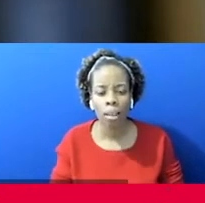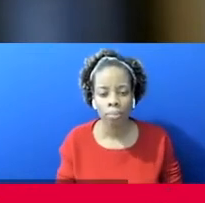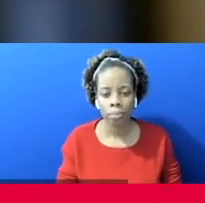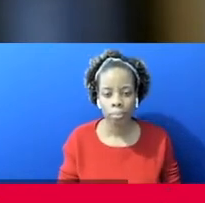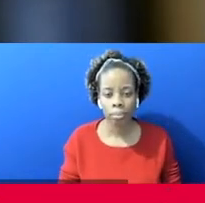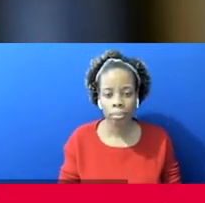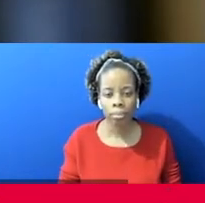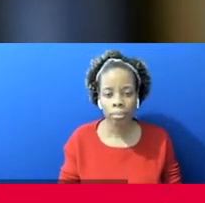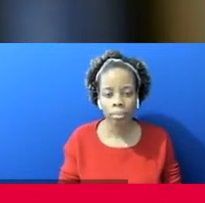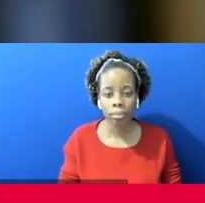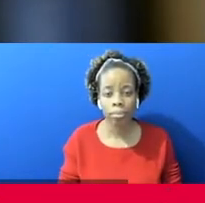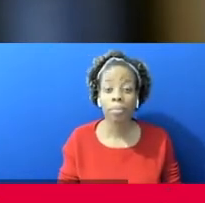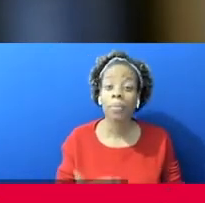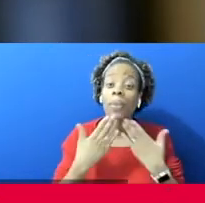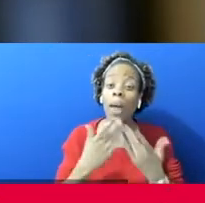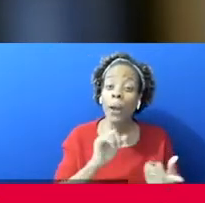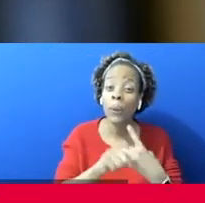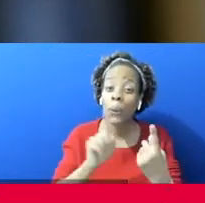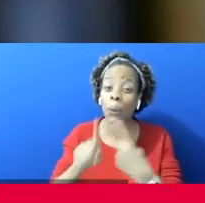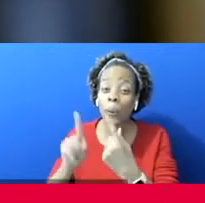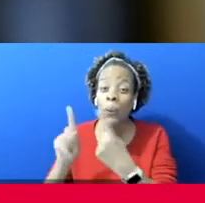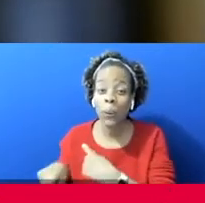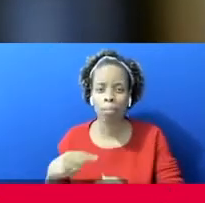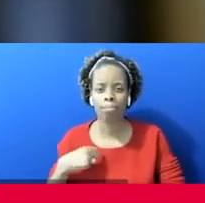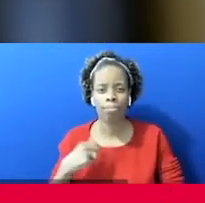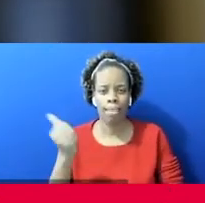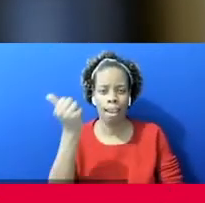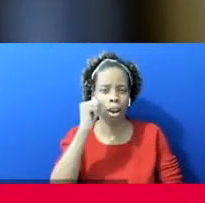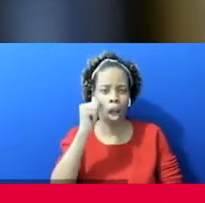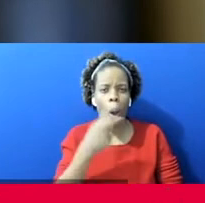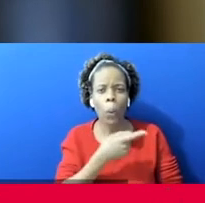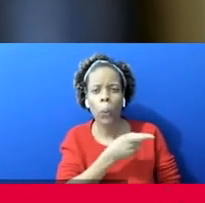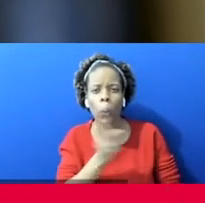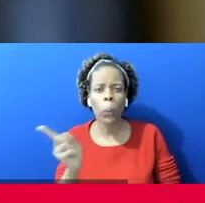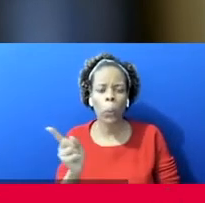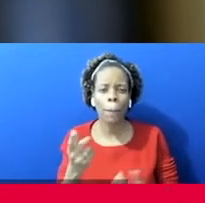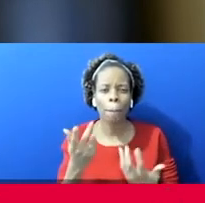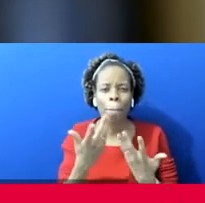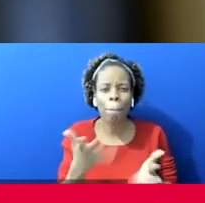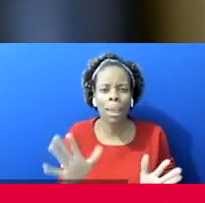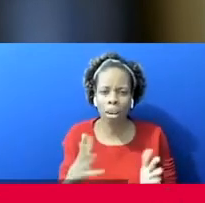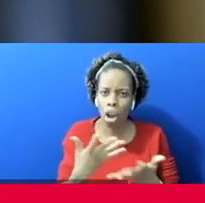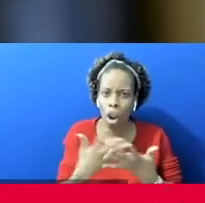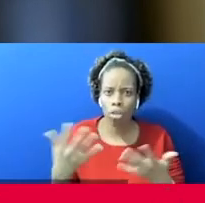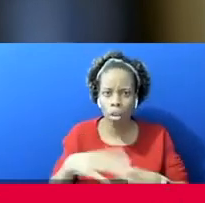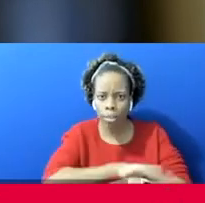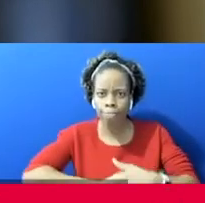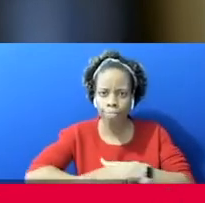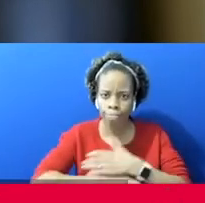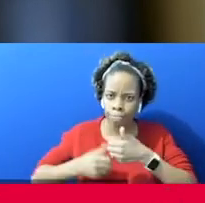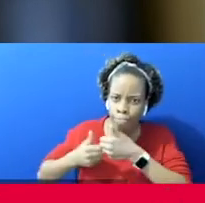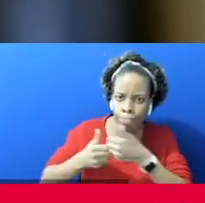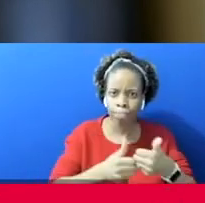Thank you guys so much for your answers. I know all of you have done loads and loads of kind of groundwork on your campuses